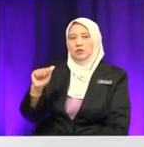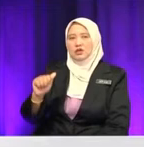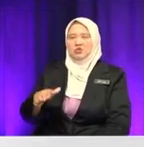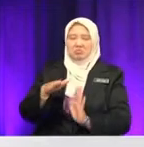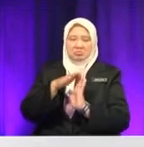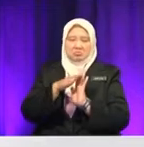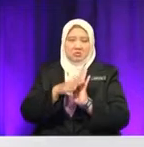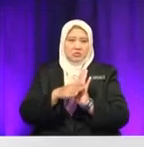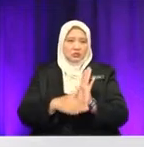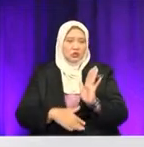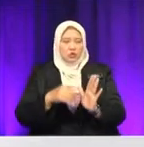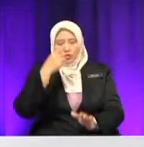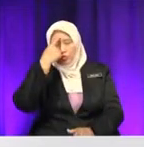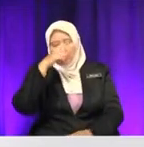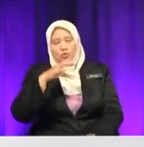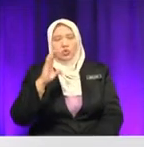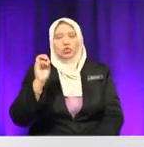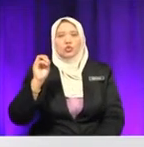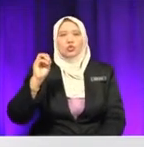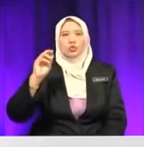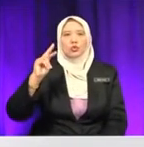more stressed. What do you think, Aiman?